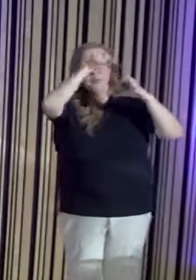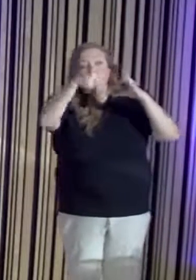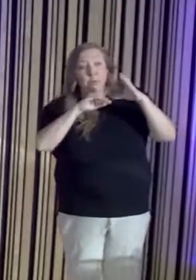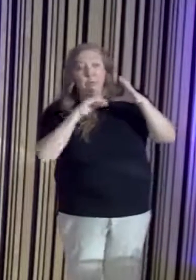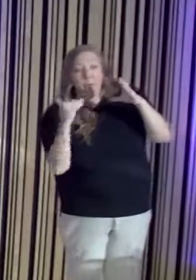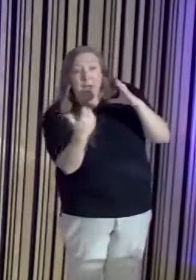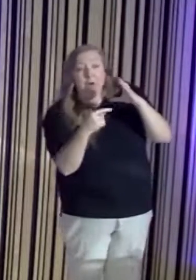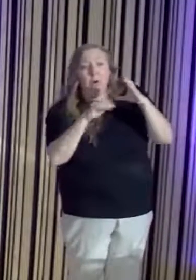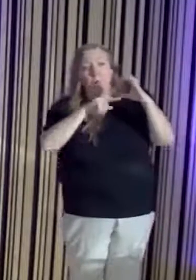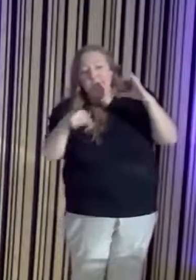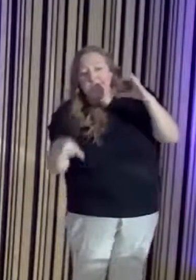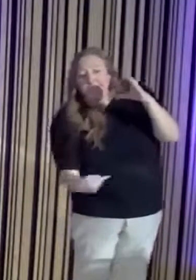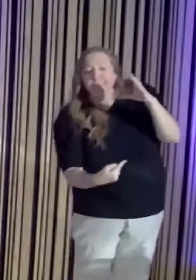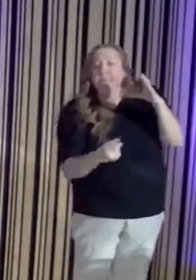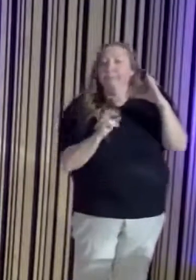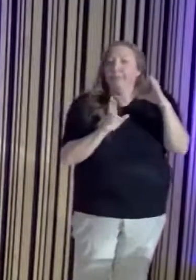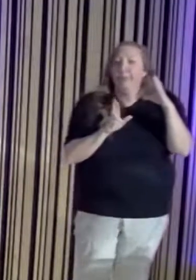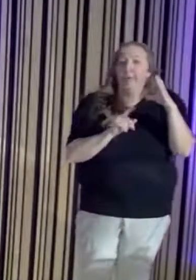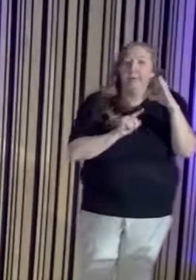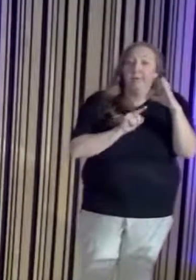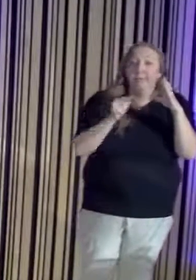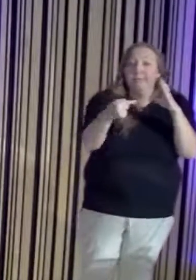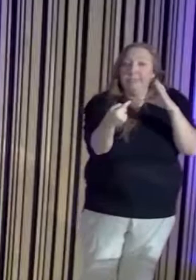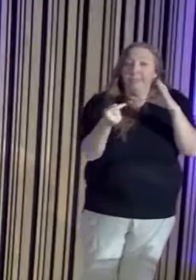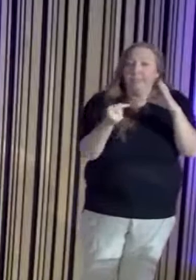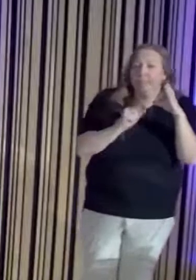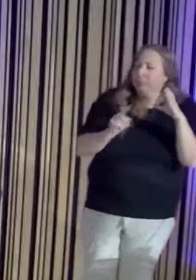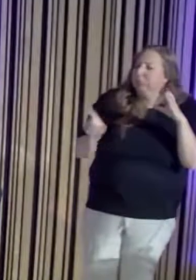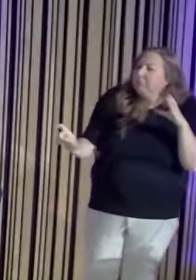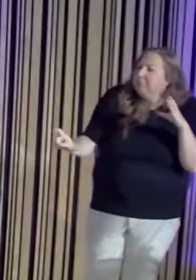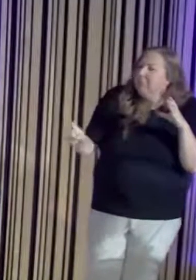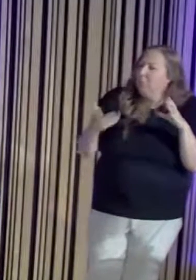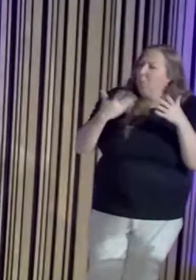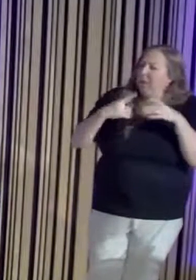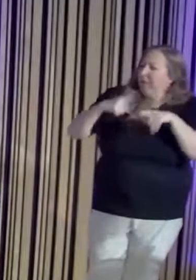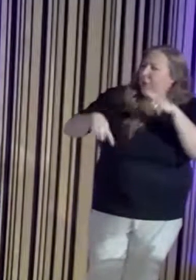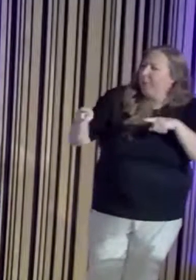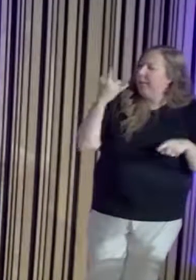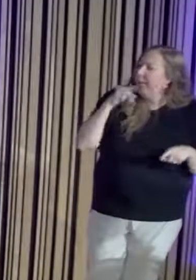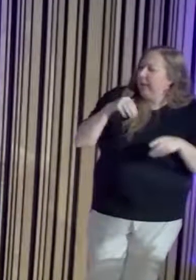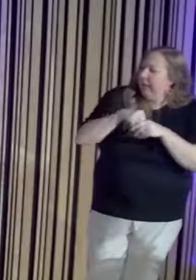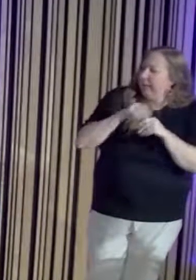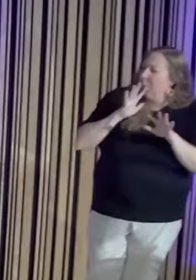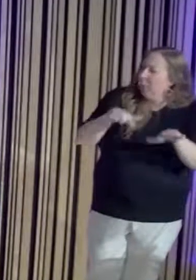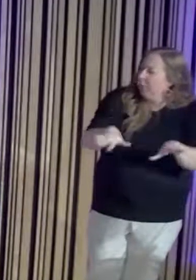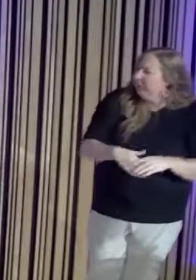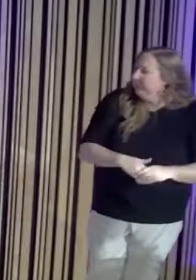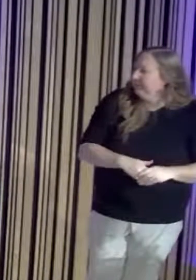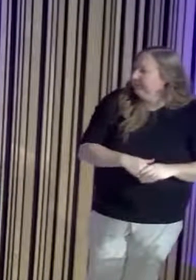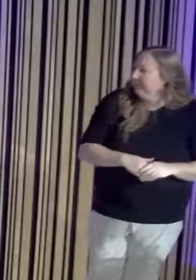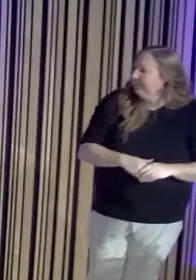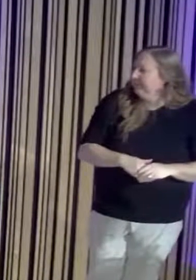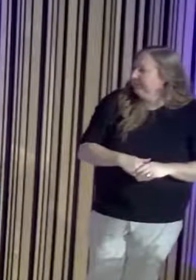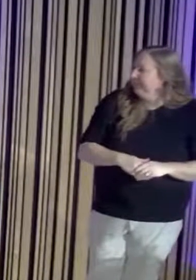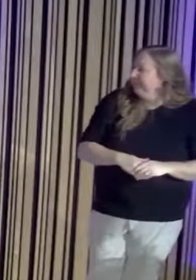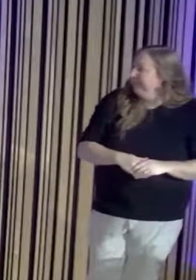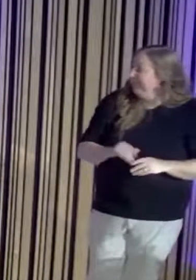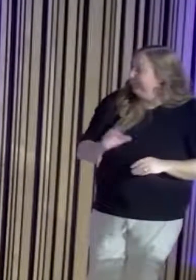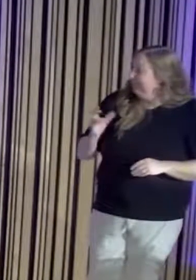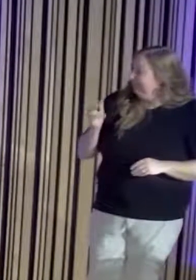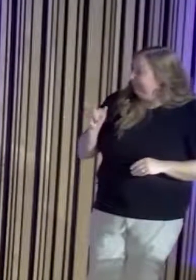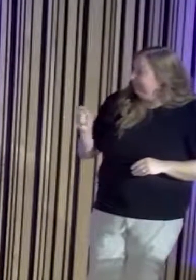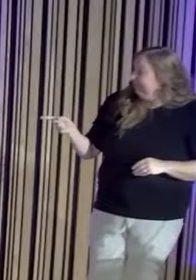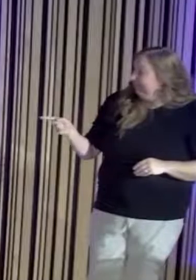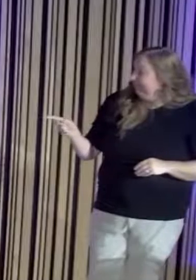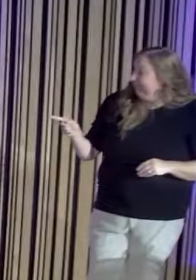from one part of the Caribbean to another part of the Caribbean? What's the variability look like in the ocean? Do you want to go for that, Matt? I was